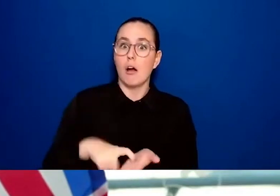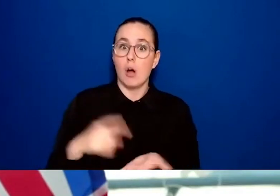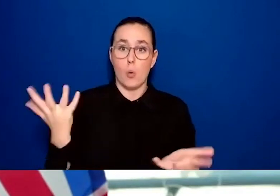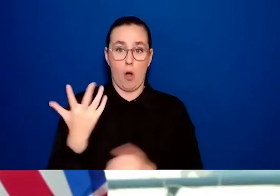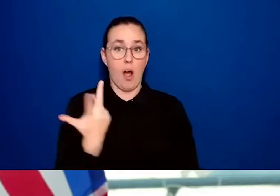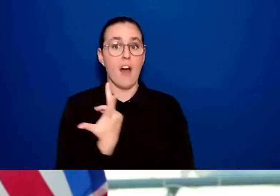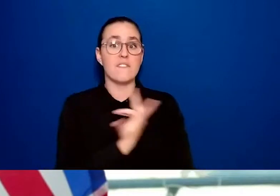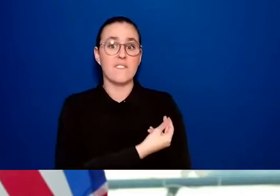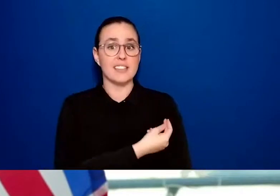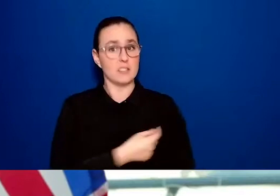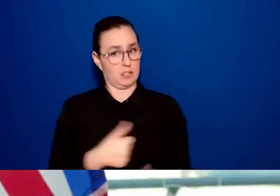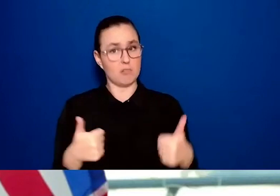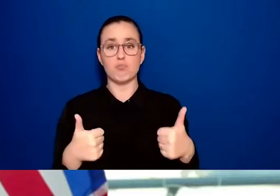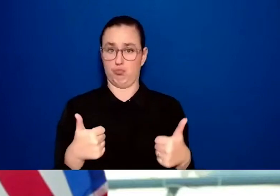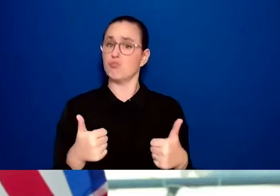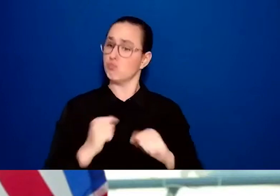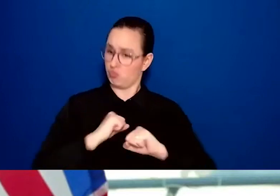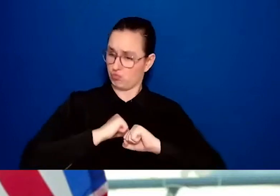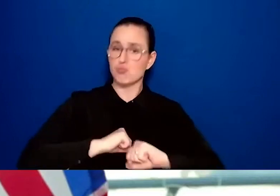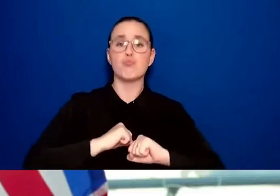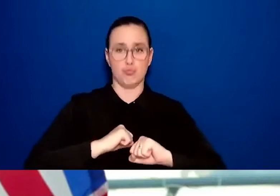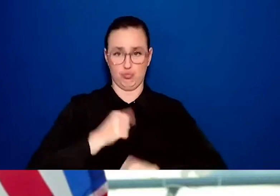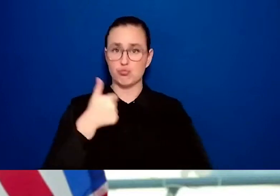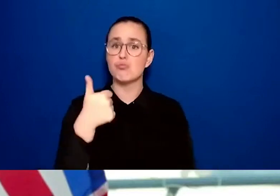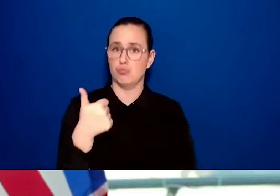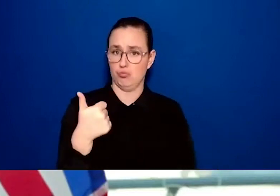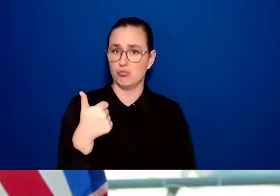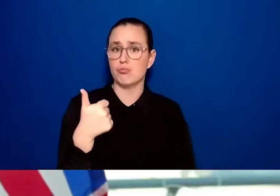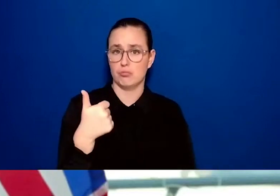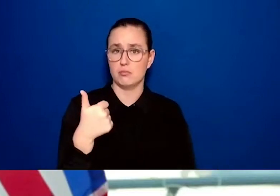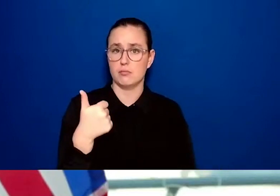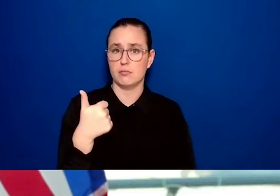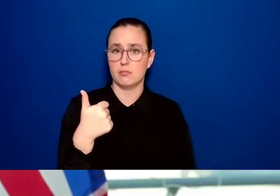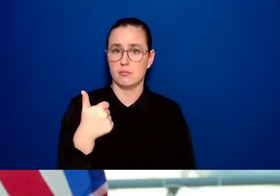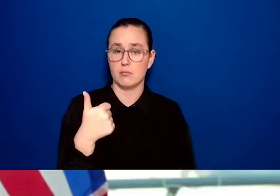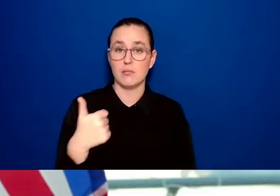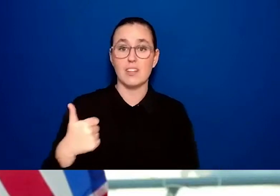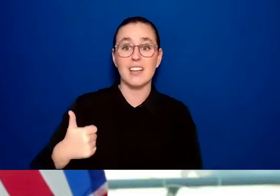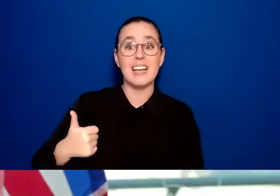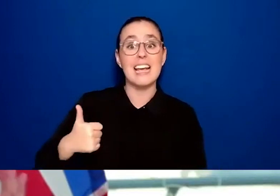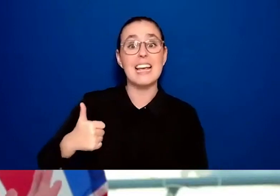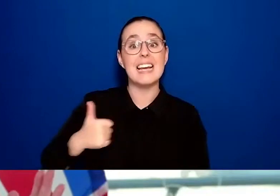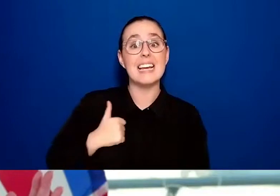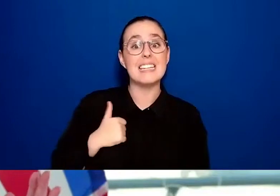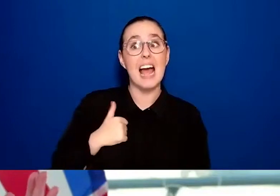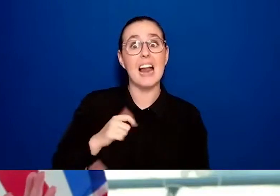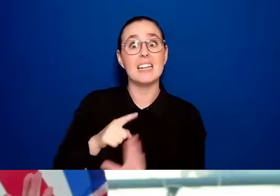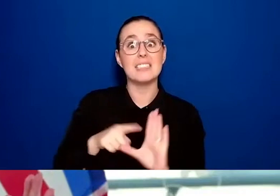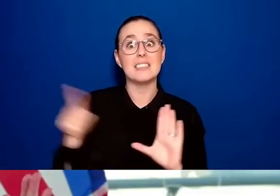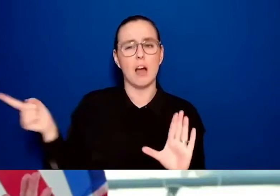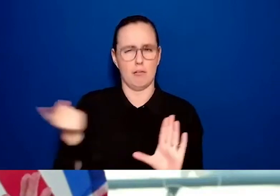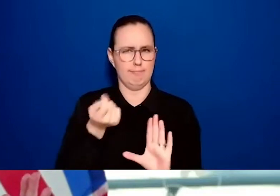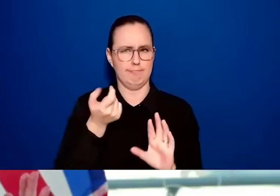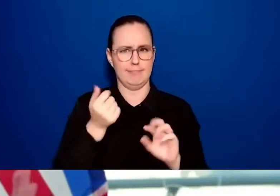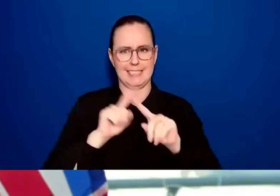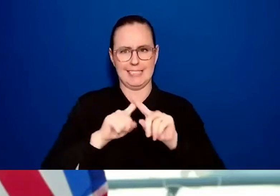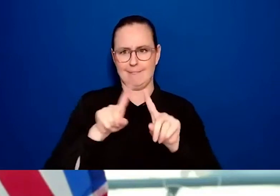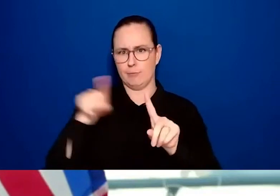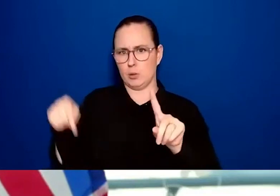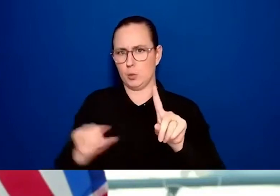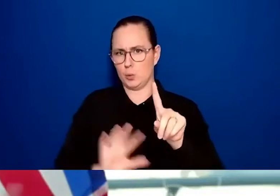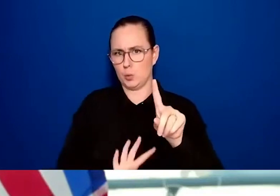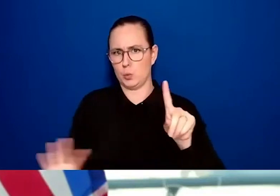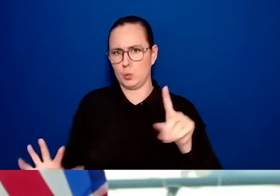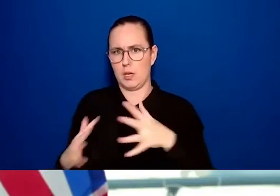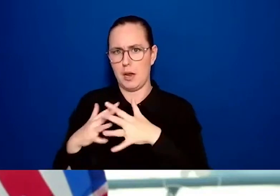than in the United States, in Israel, is that we very early on extended the interval between dose 1 and dose 2. So